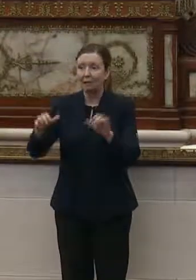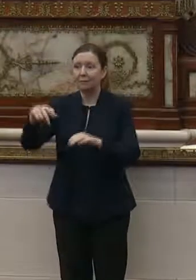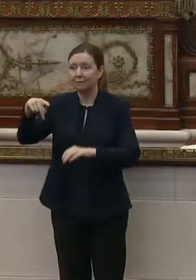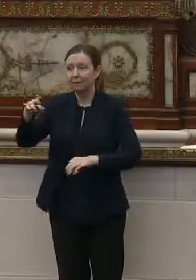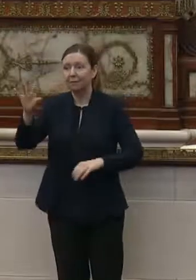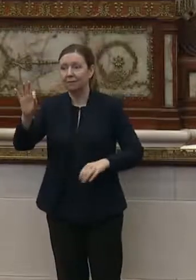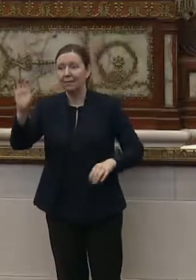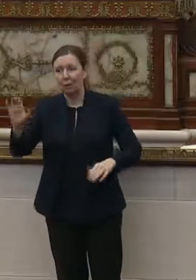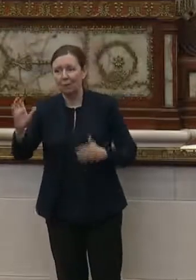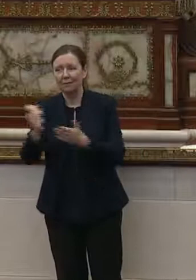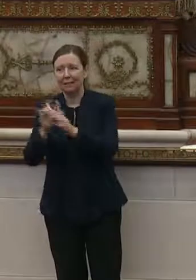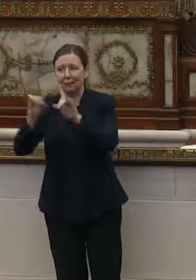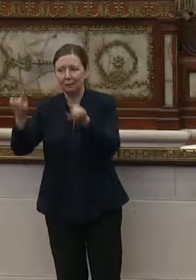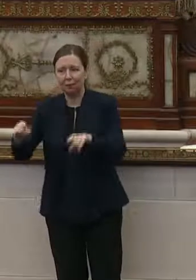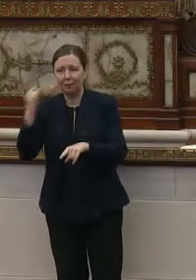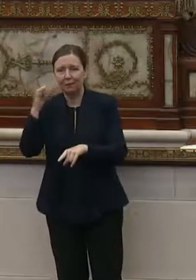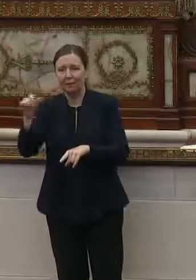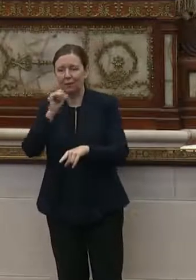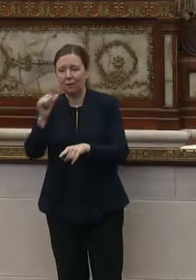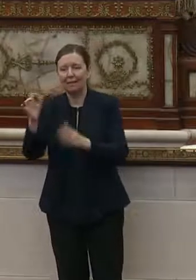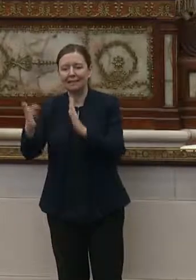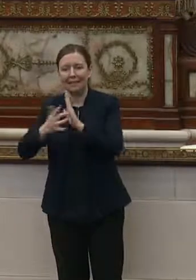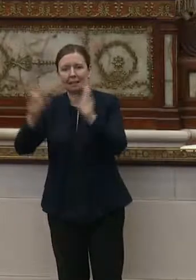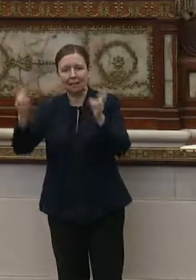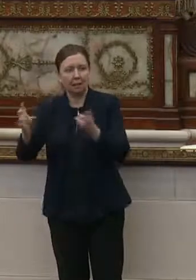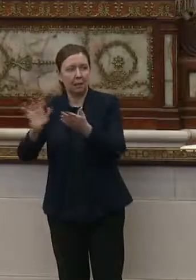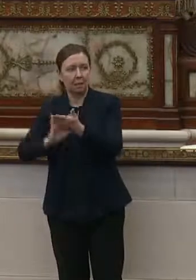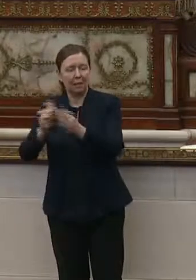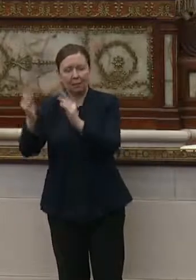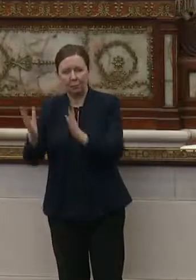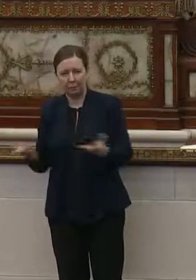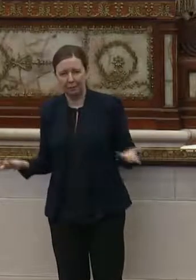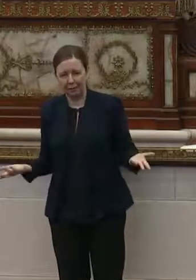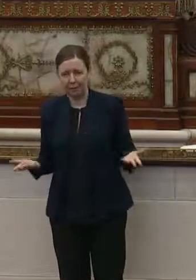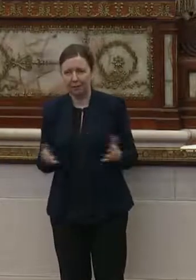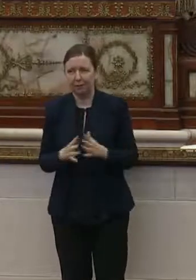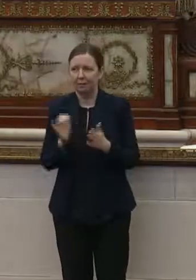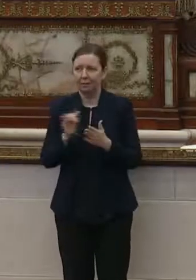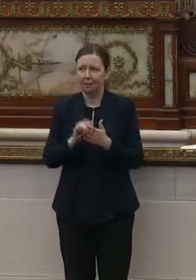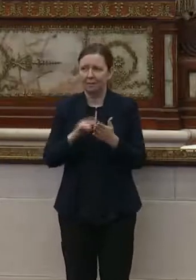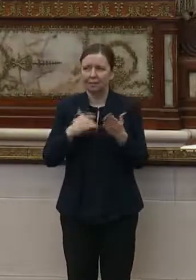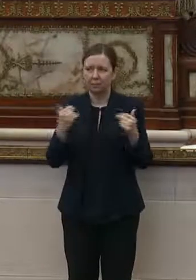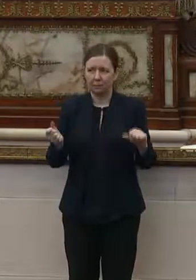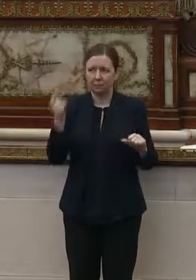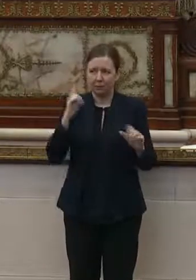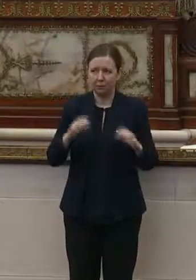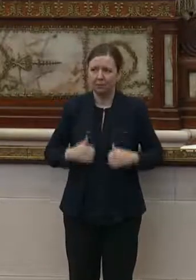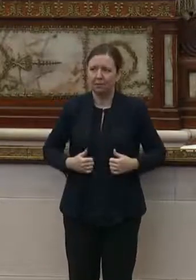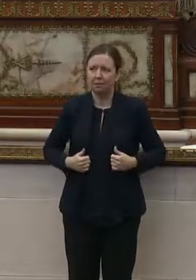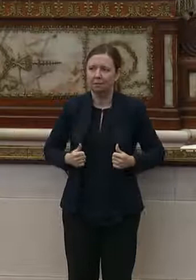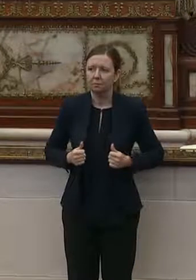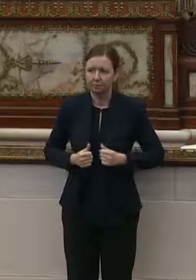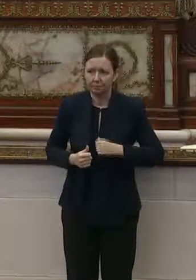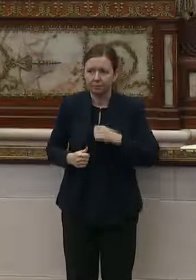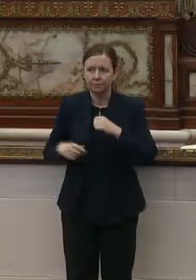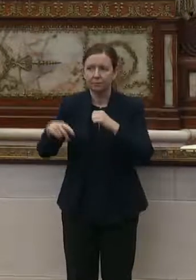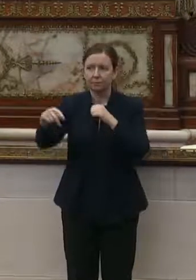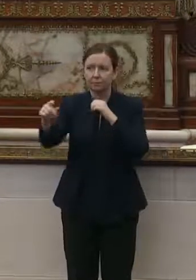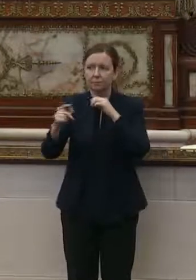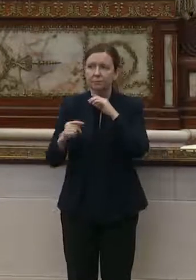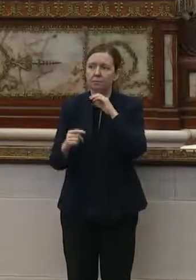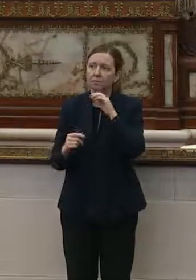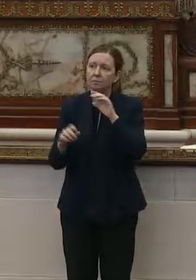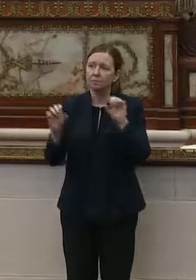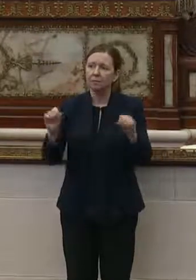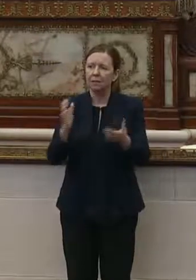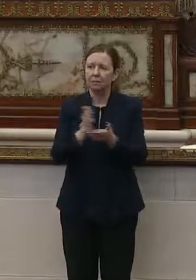Fighting COVID get the form if they are not technically a medical provider? That's what I'm trying to understand. So the Philly Fighting COVID... Can